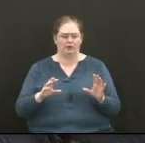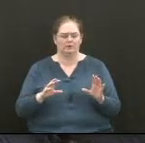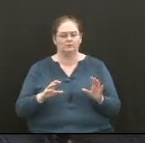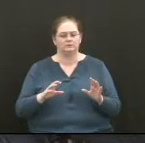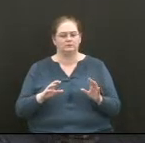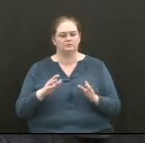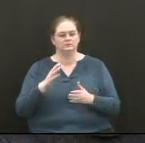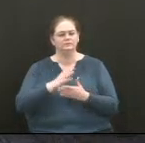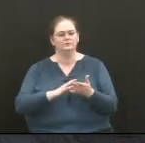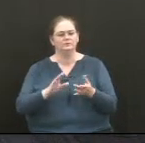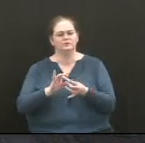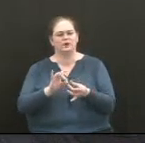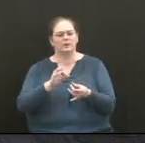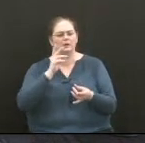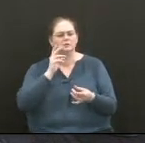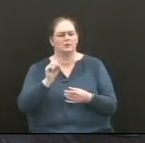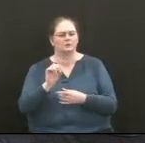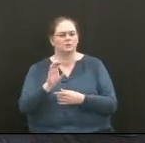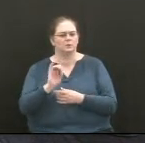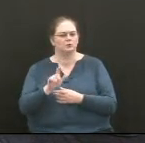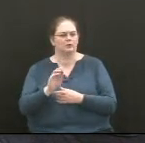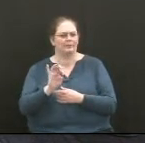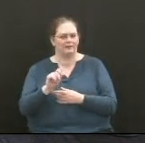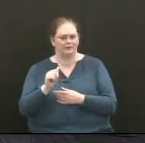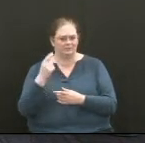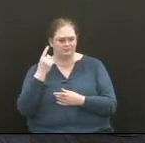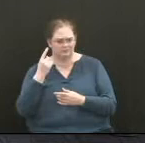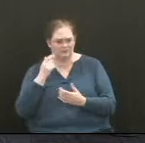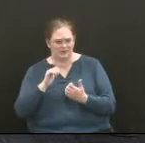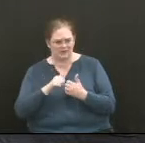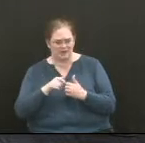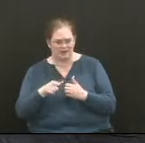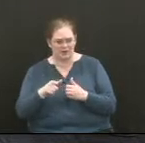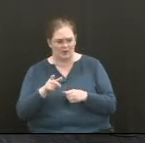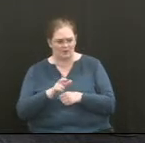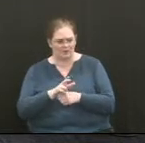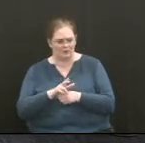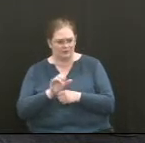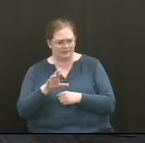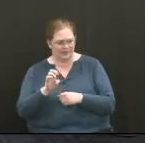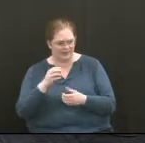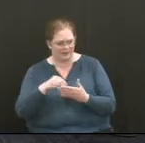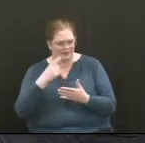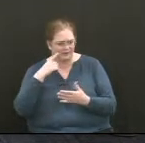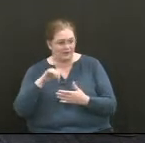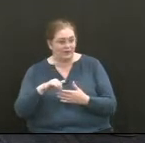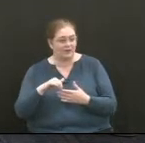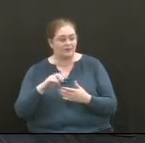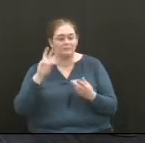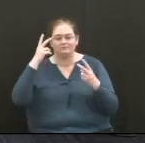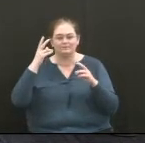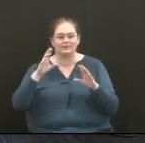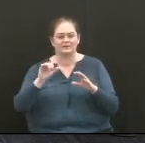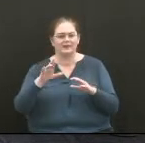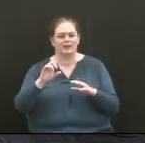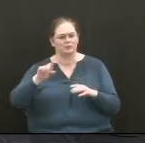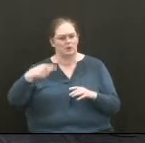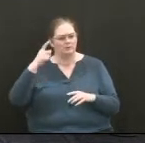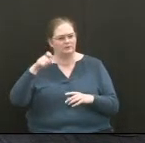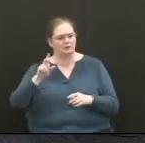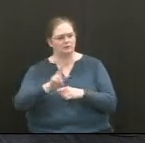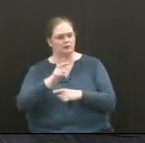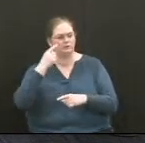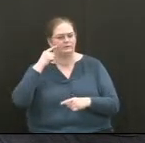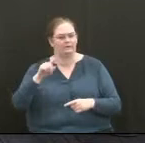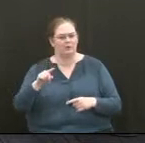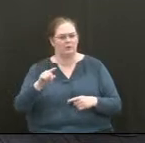some comments I was seeing a little bit on social media about wondering, you know, how you could use CARES money for that. And the misconception that CARES money was only supposed to be used